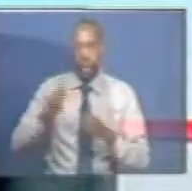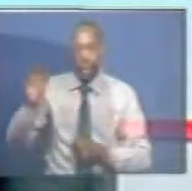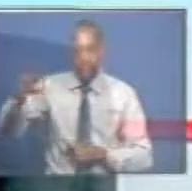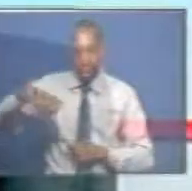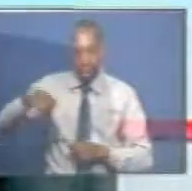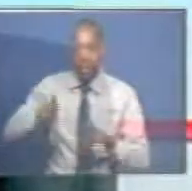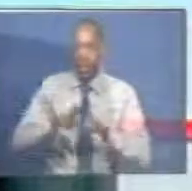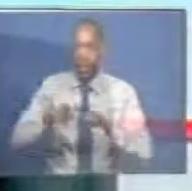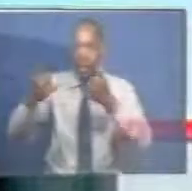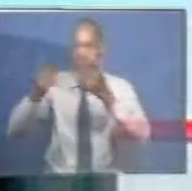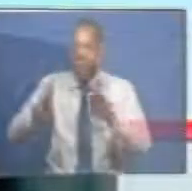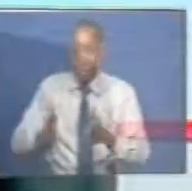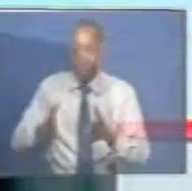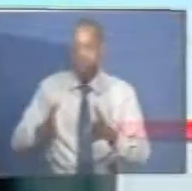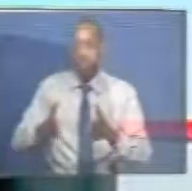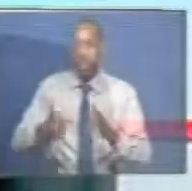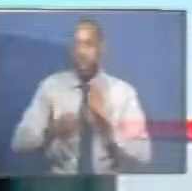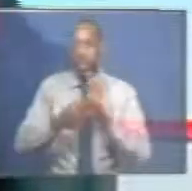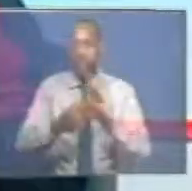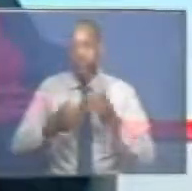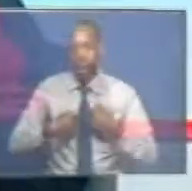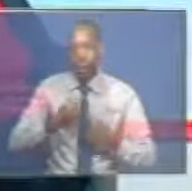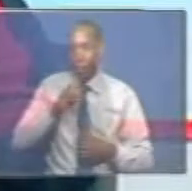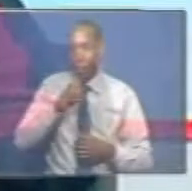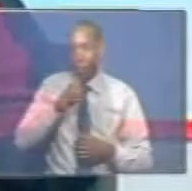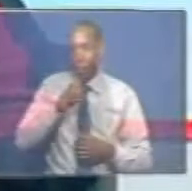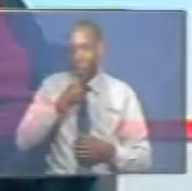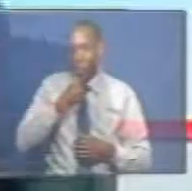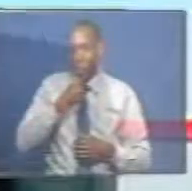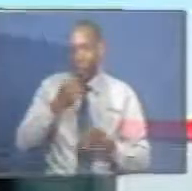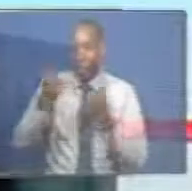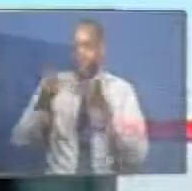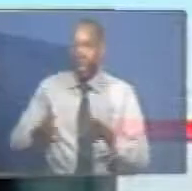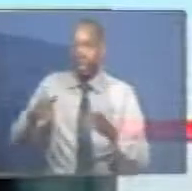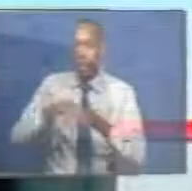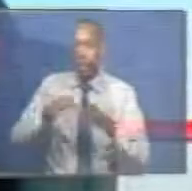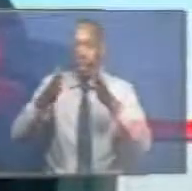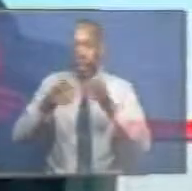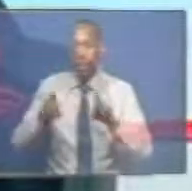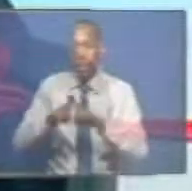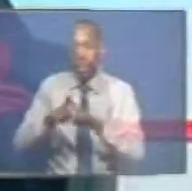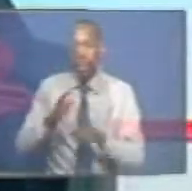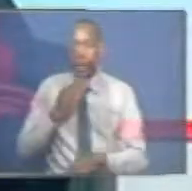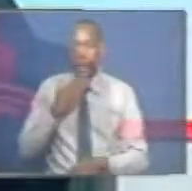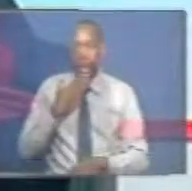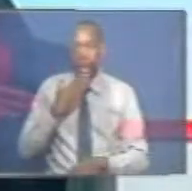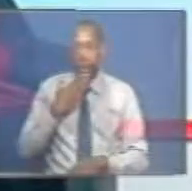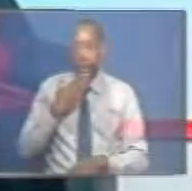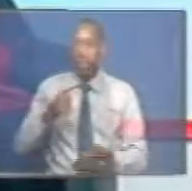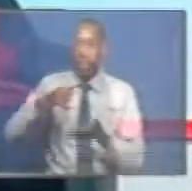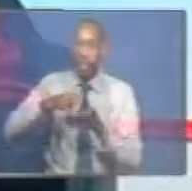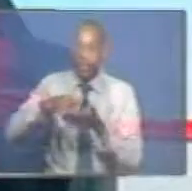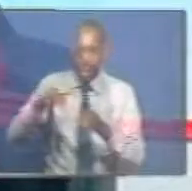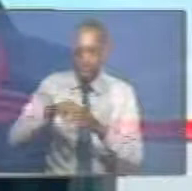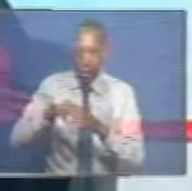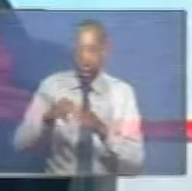the players. Like we have Gor Mahia players who are members of Arsenal. We have FC players who are members of Arsenal Family Kenya. We have players